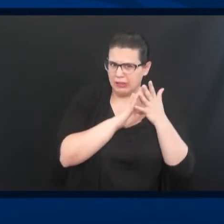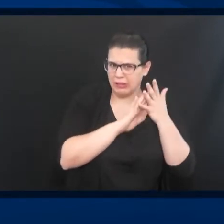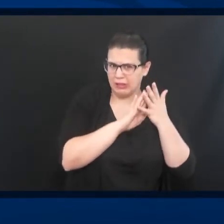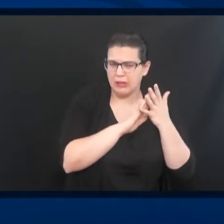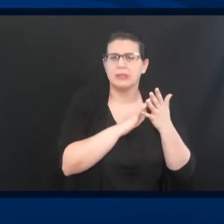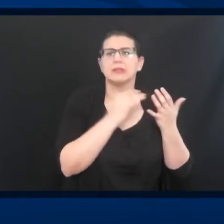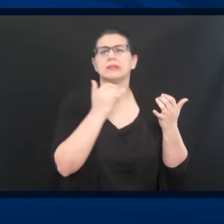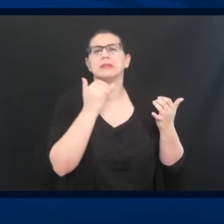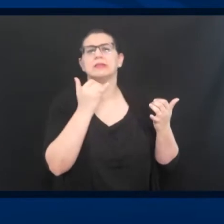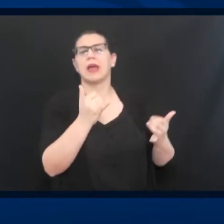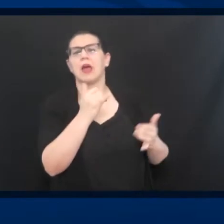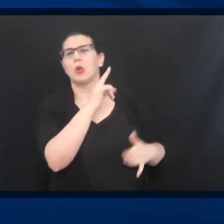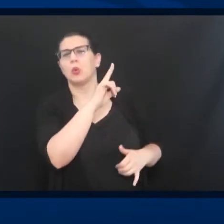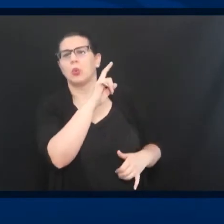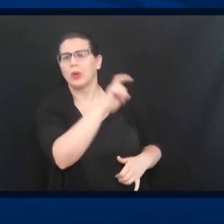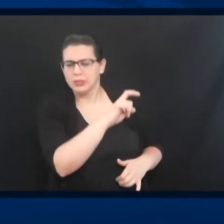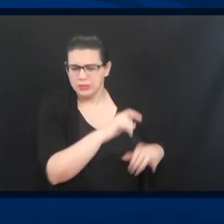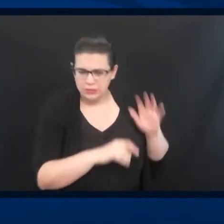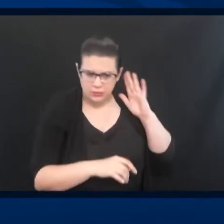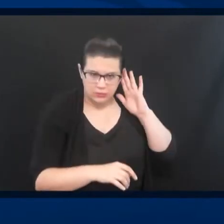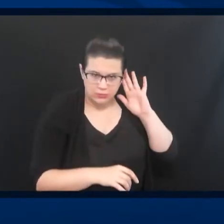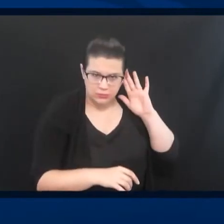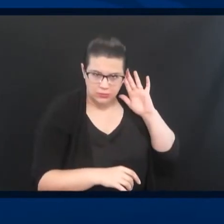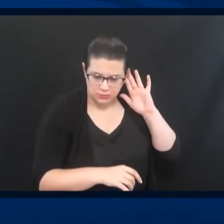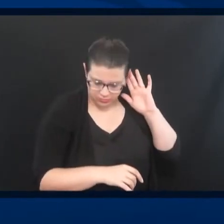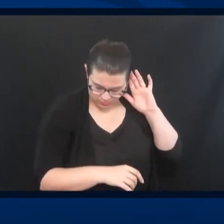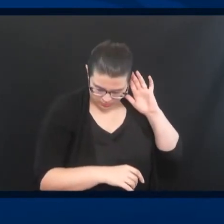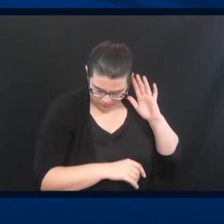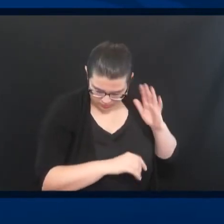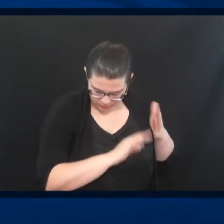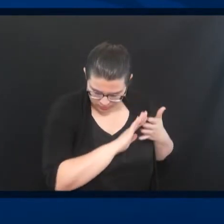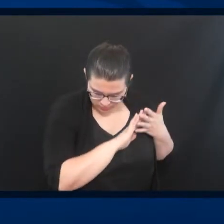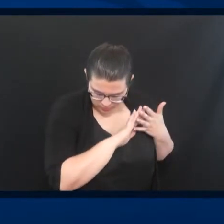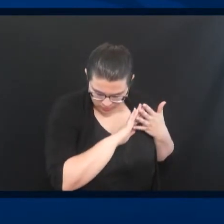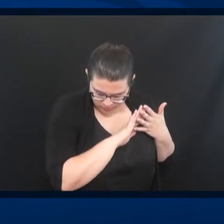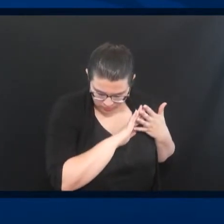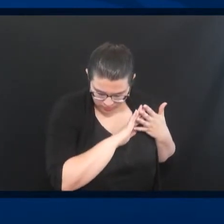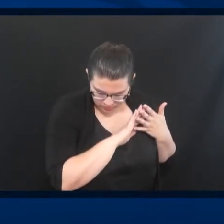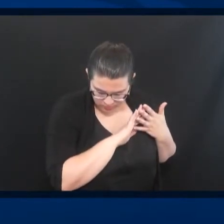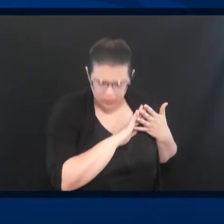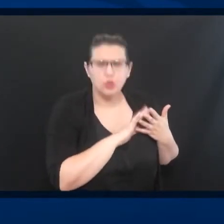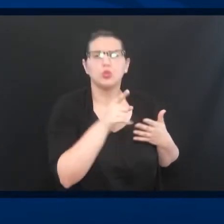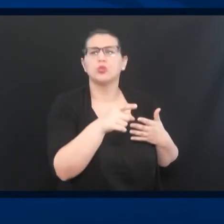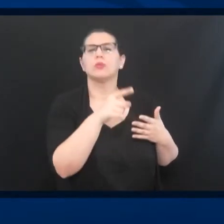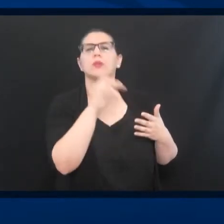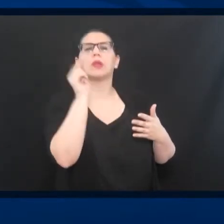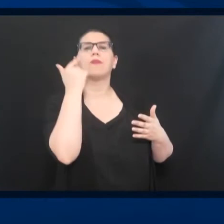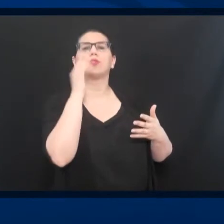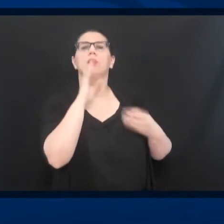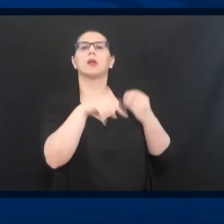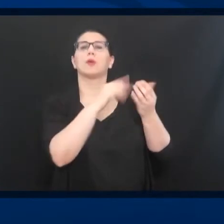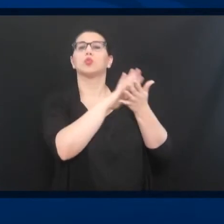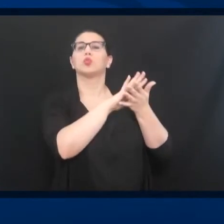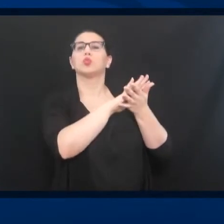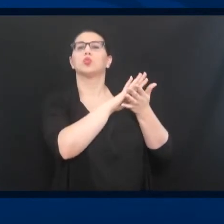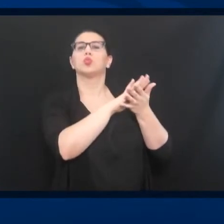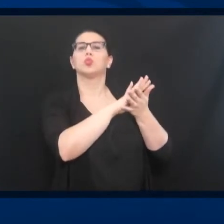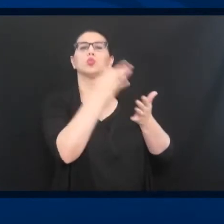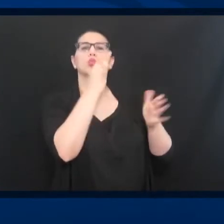now. Governor, you mentioned school opening up in a month. What are the plans to hold